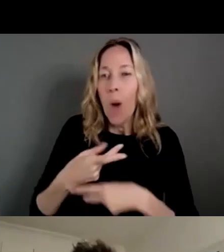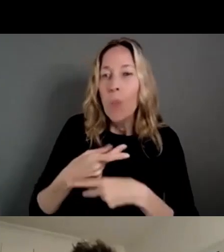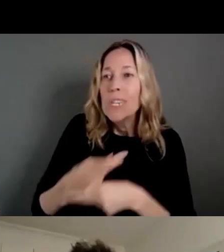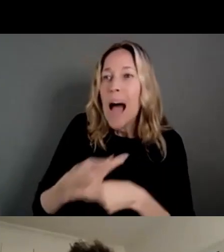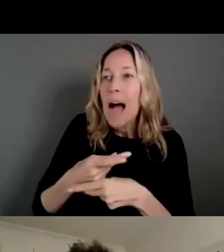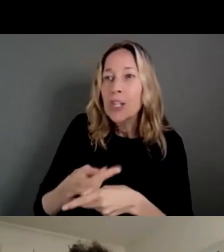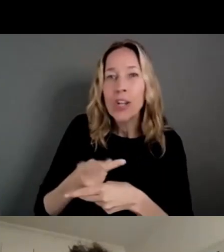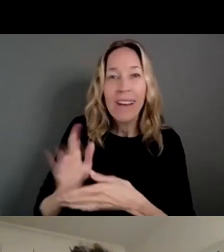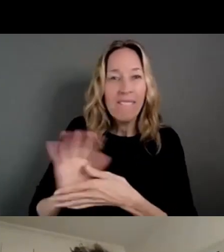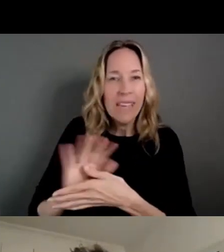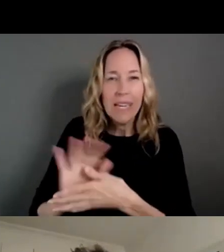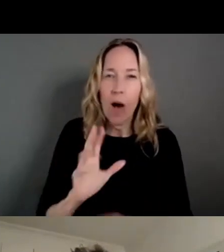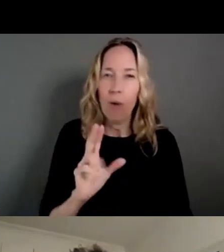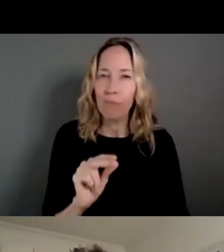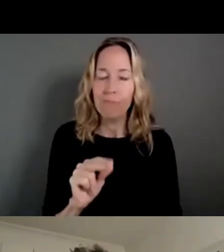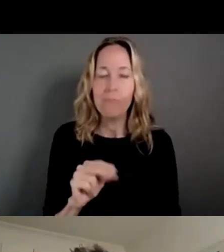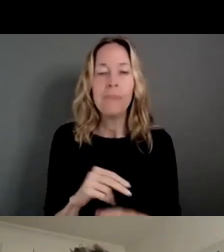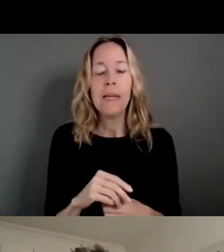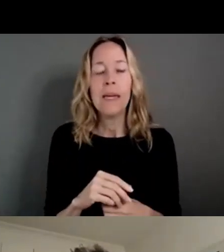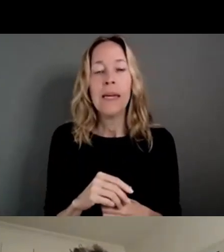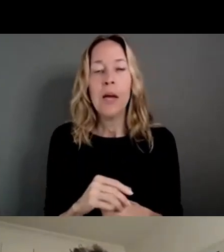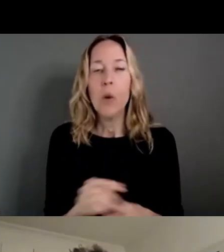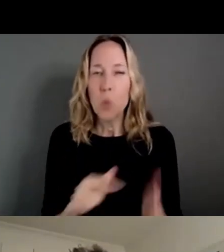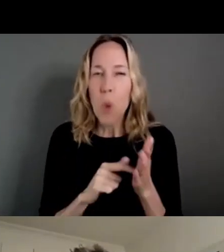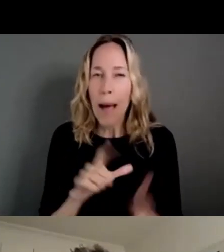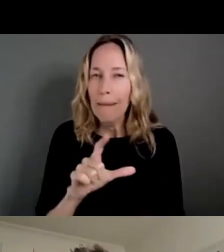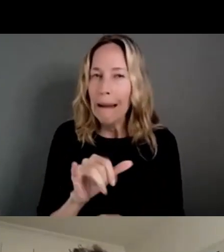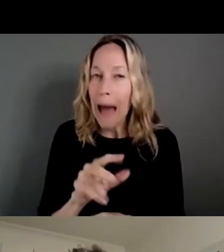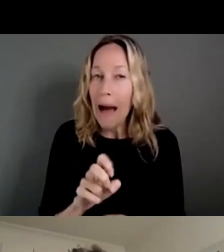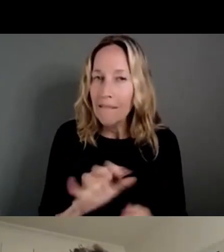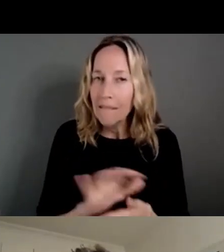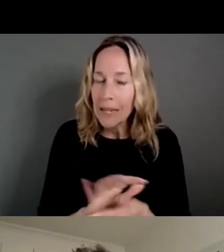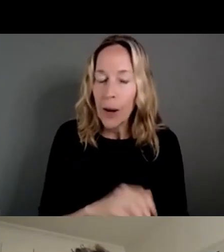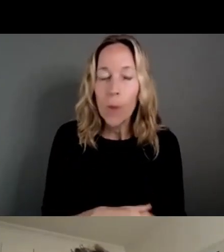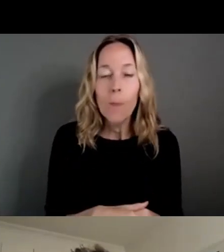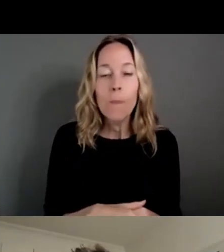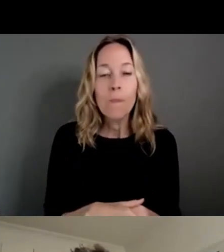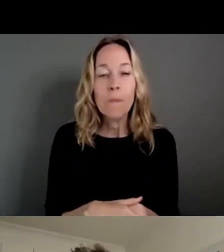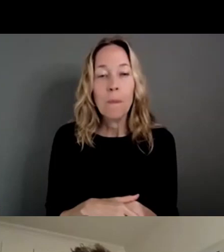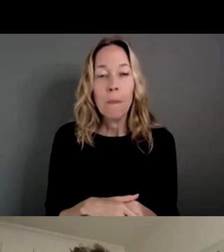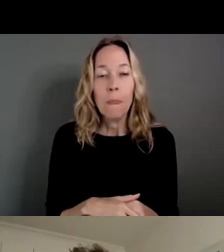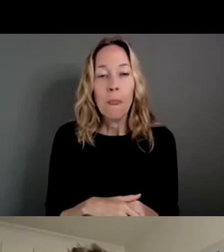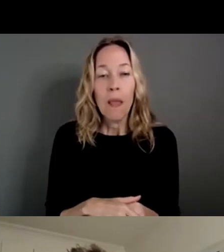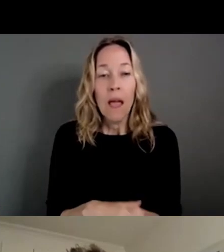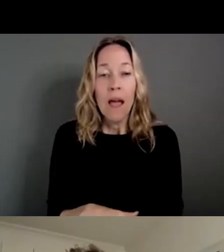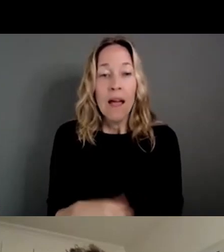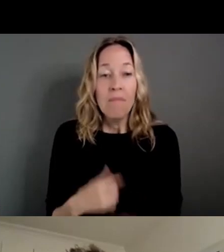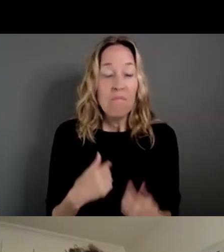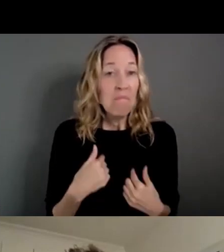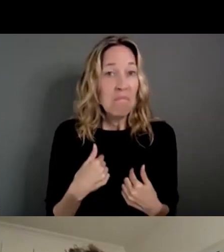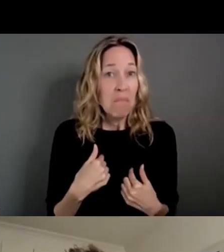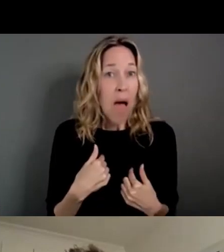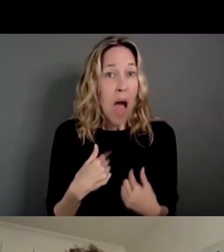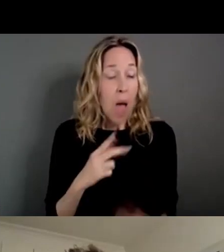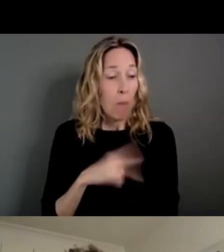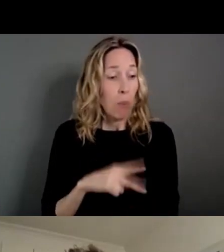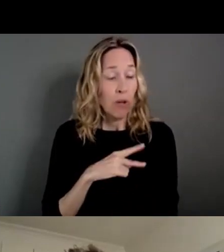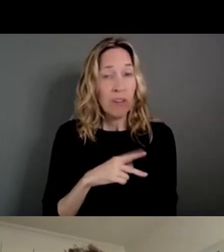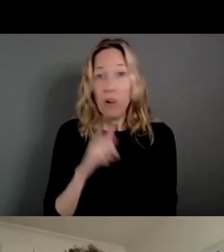So I'm wanting to, do I like what you're doing? I don't have to love what you do. It doesn't have to be my first